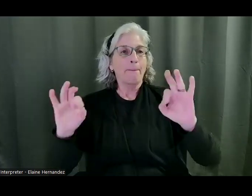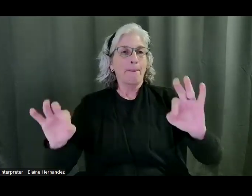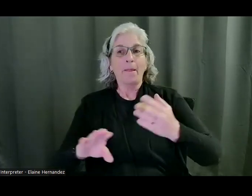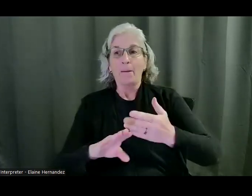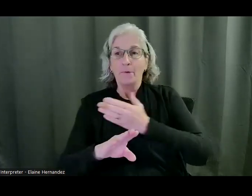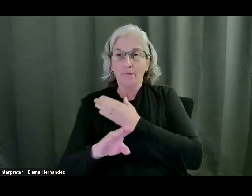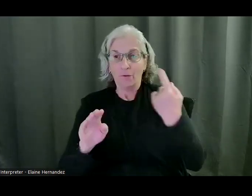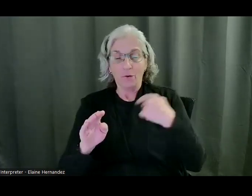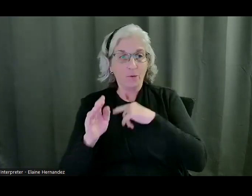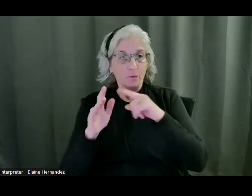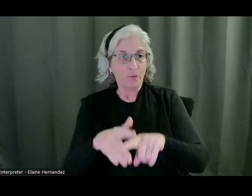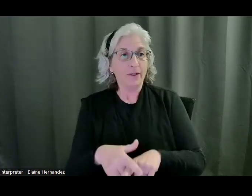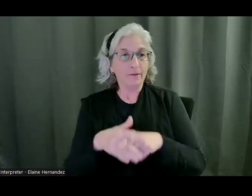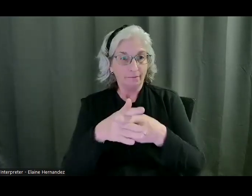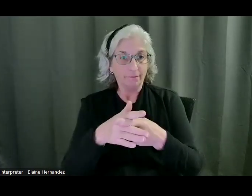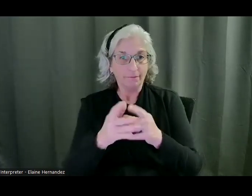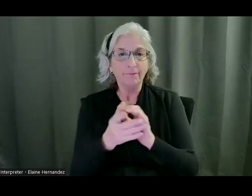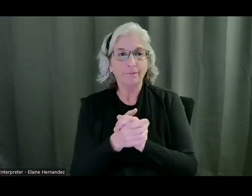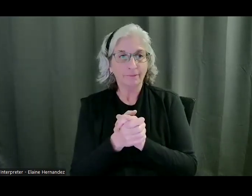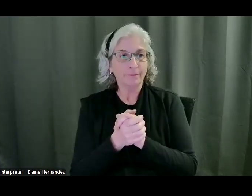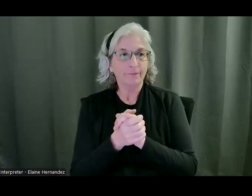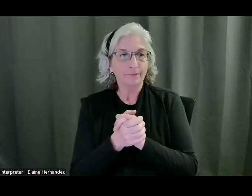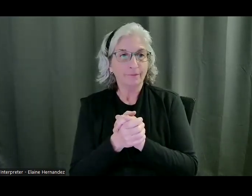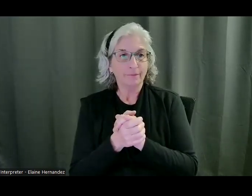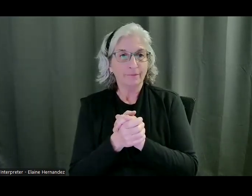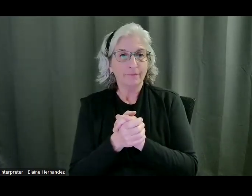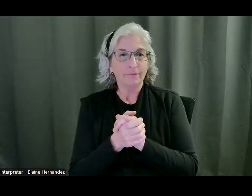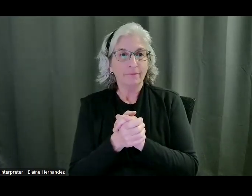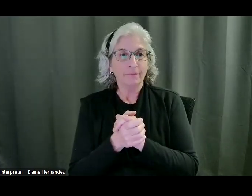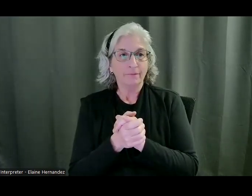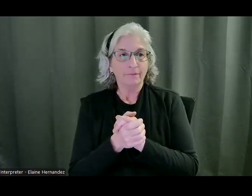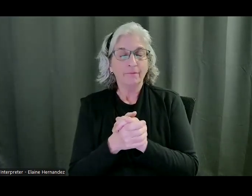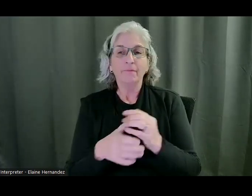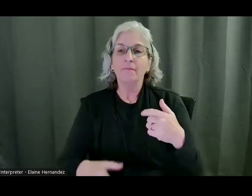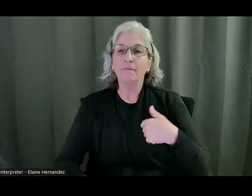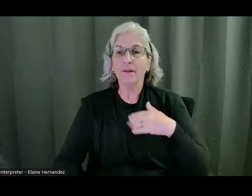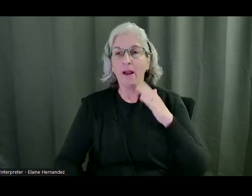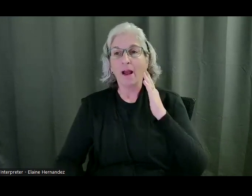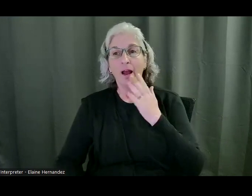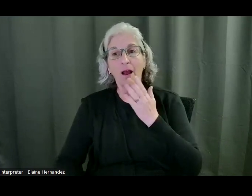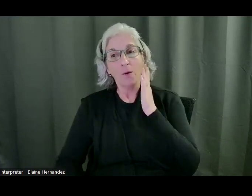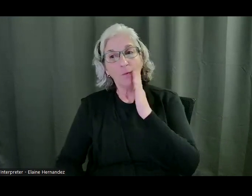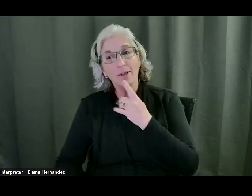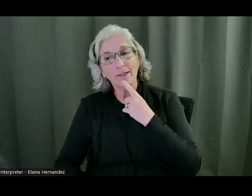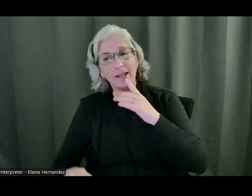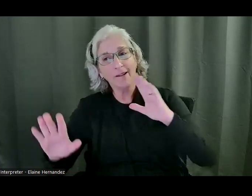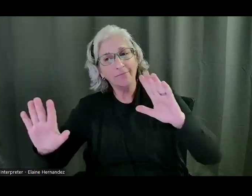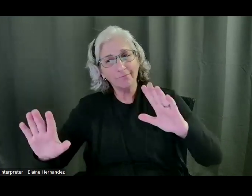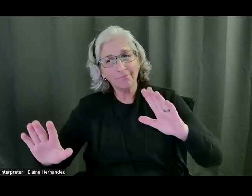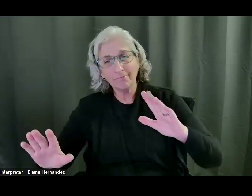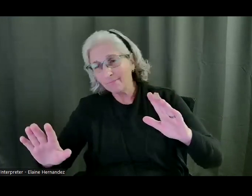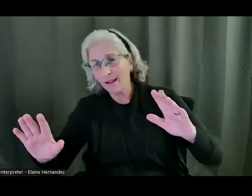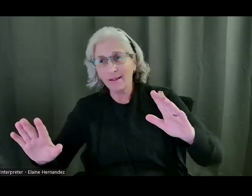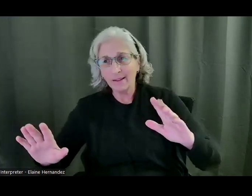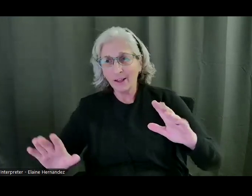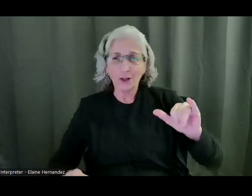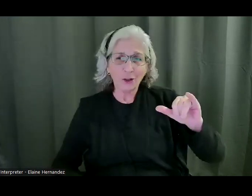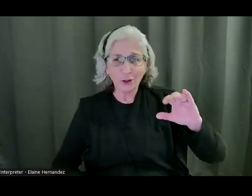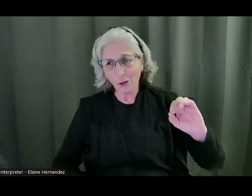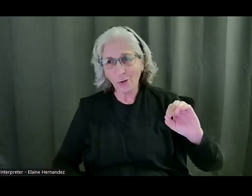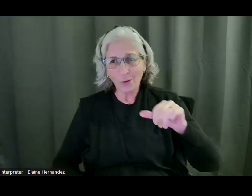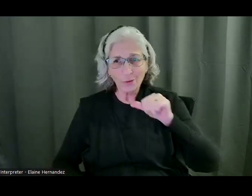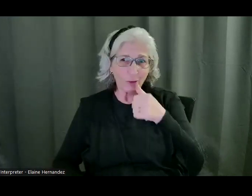before we begin, I'm gonna just say, hey, yo, don't be silly. Make